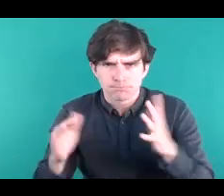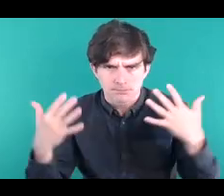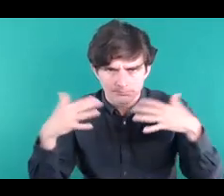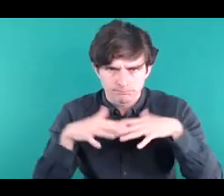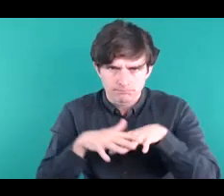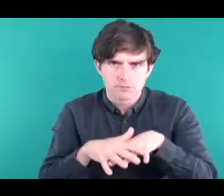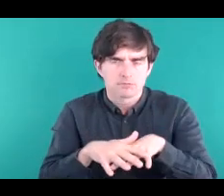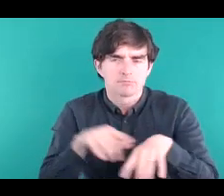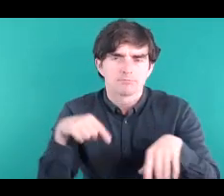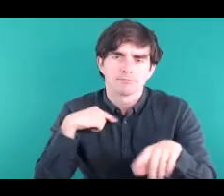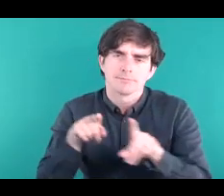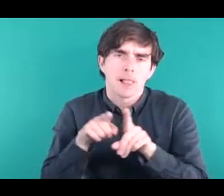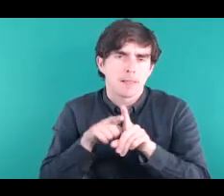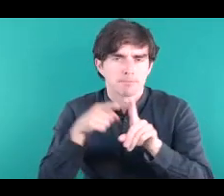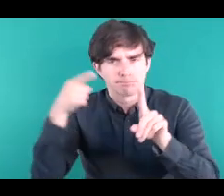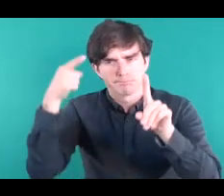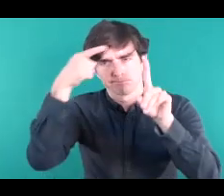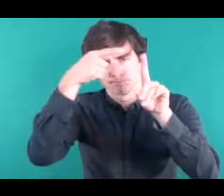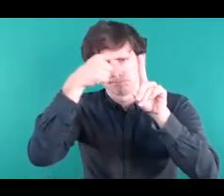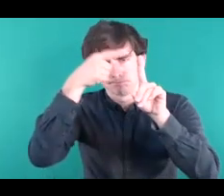next slide, please.